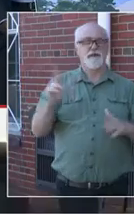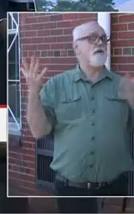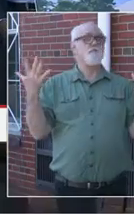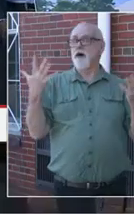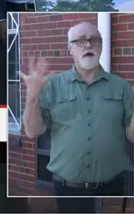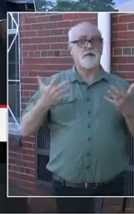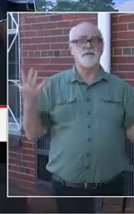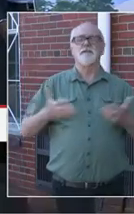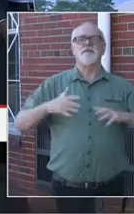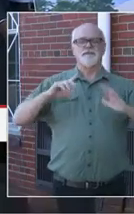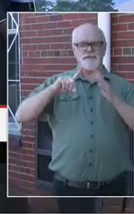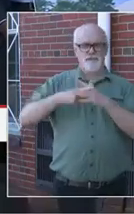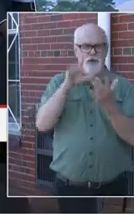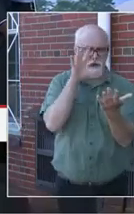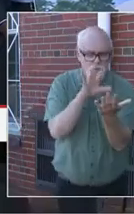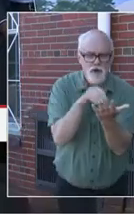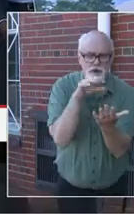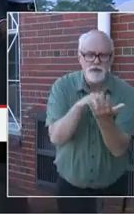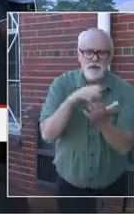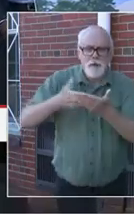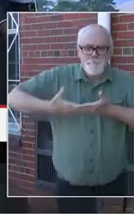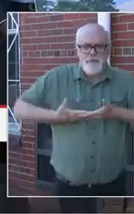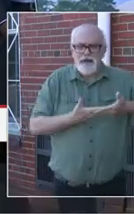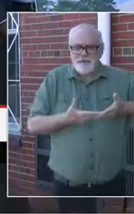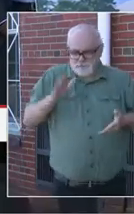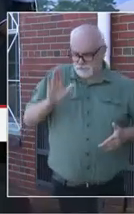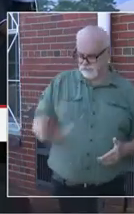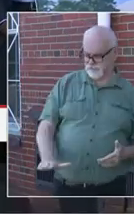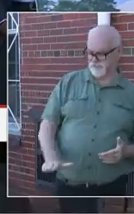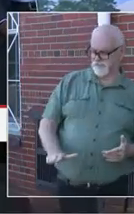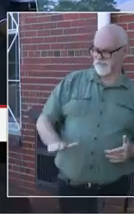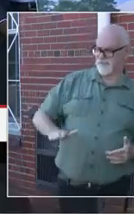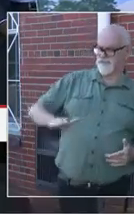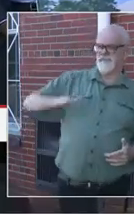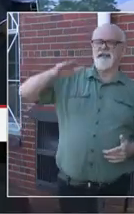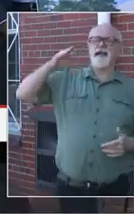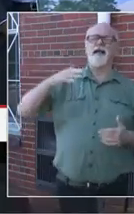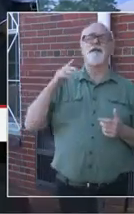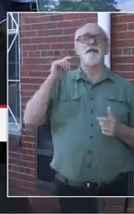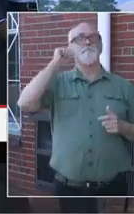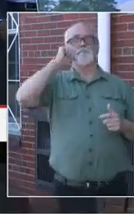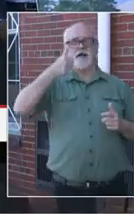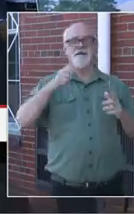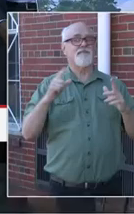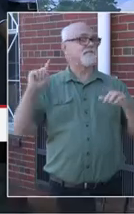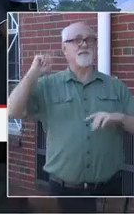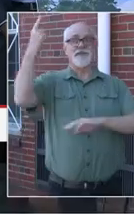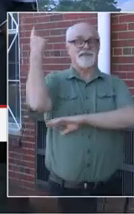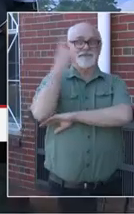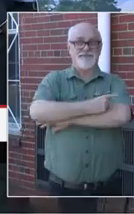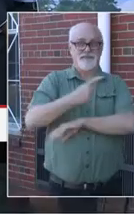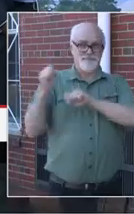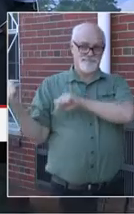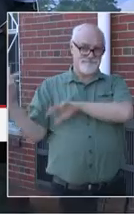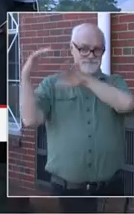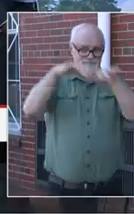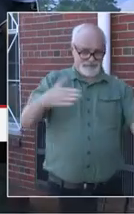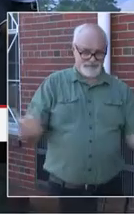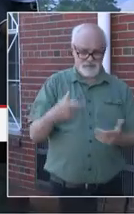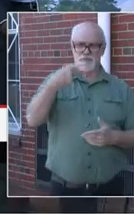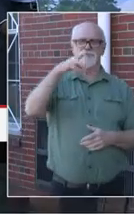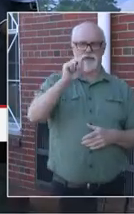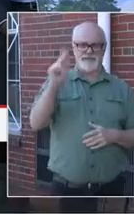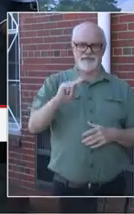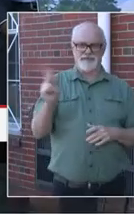Please make sure they are there. And that's why right here at Burroughs also we are going to have an updated early childhood classroom and a brand